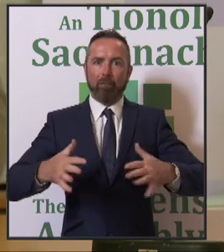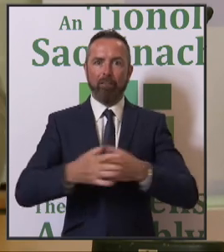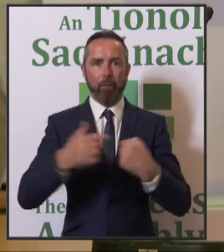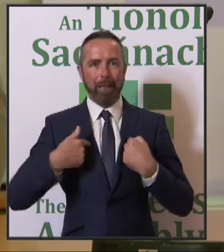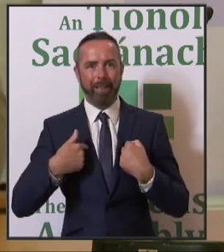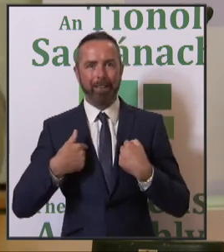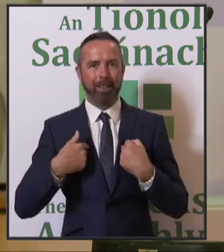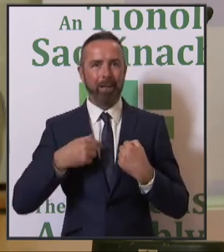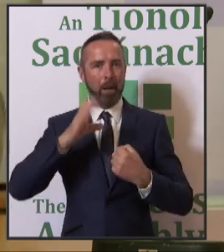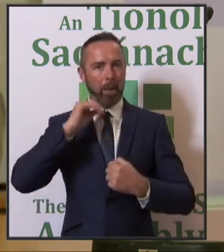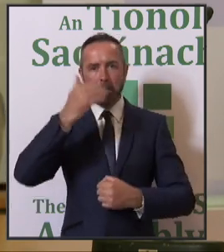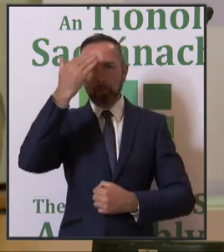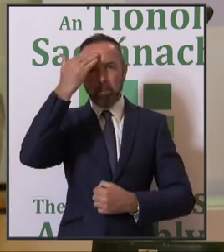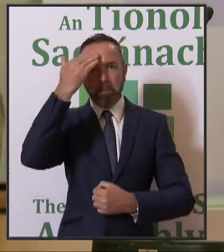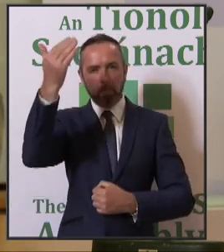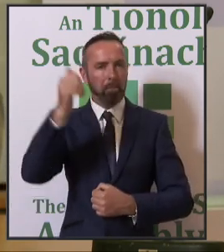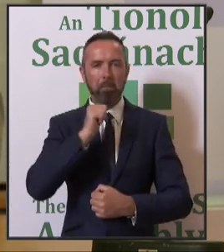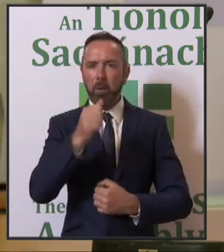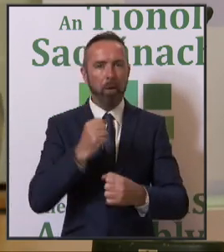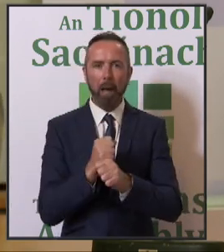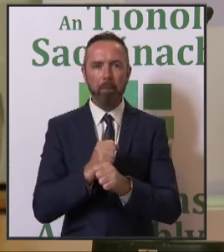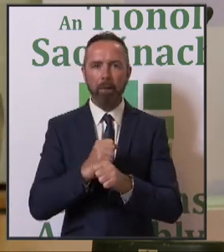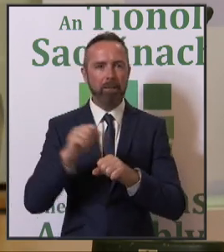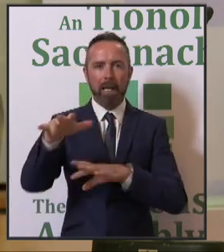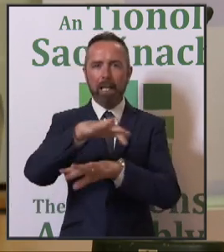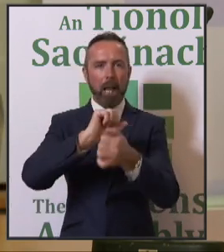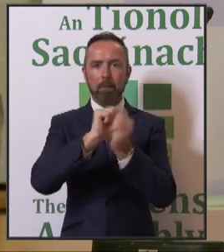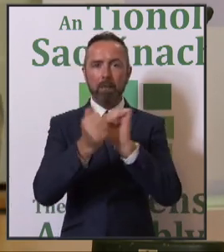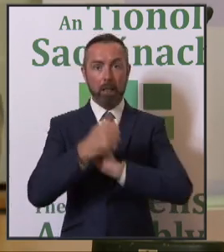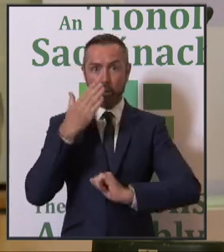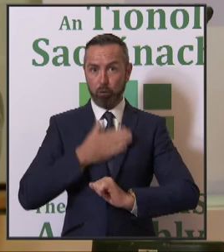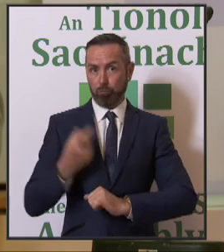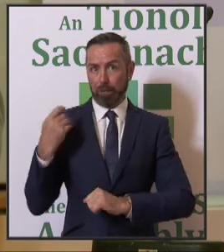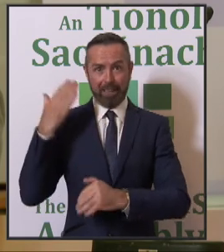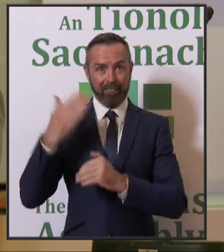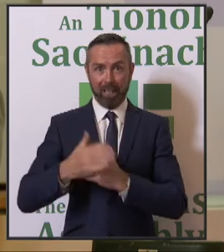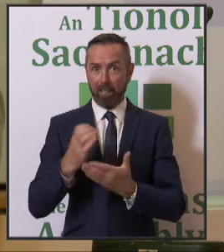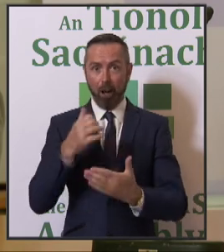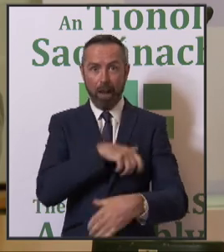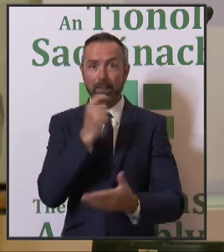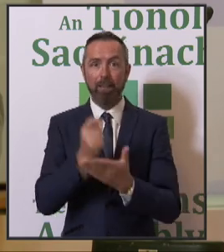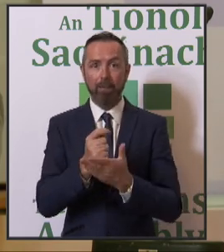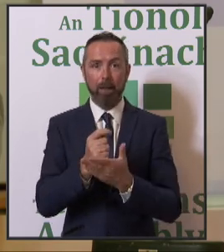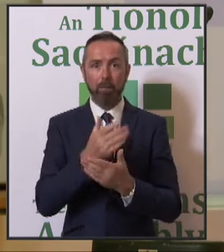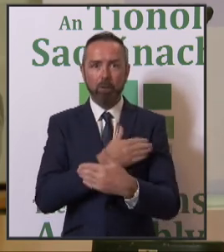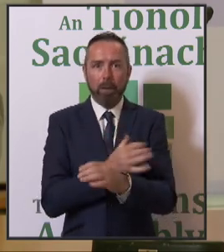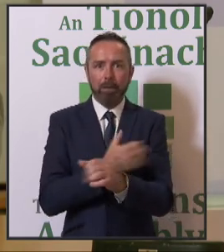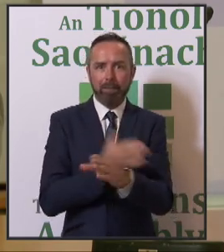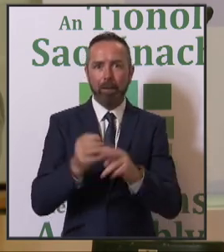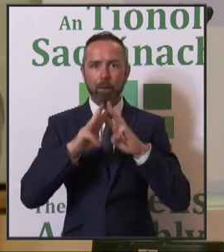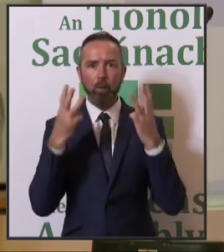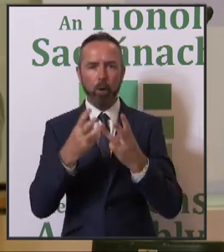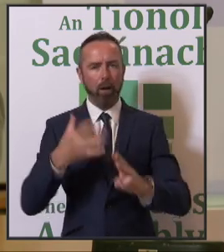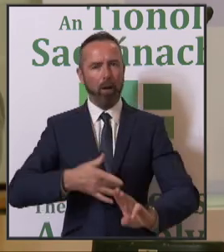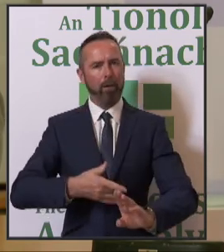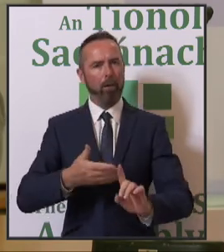all. And I was just finishing college, just about to venture out into the working world. And I realised that climate change was going to be a huge